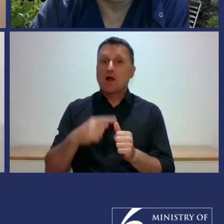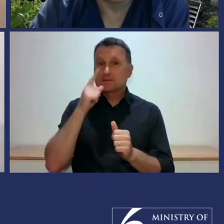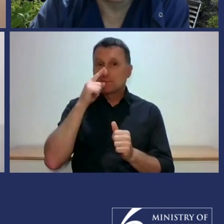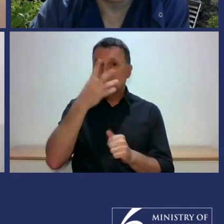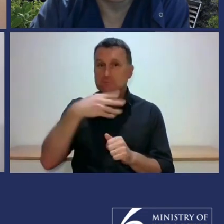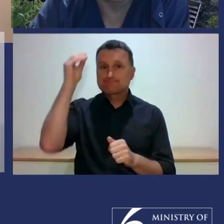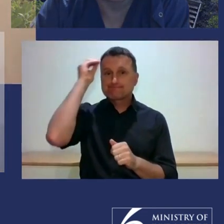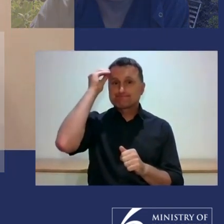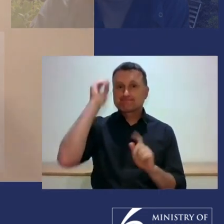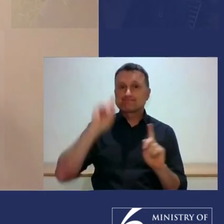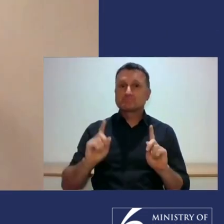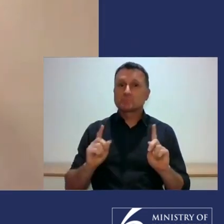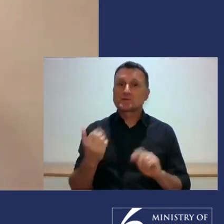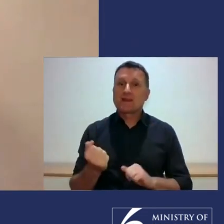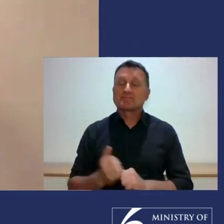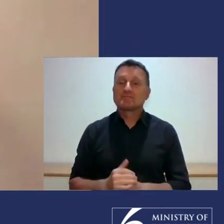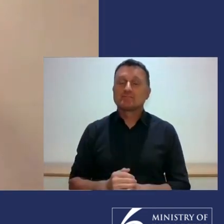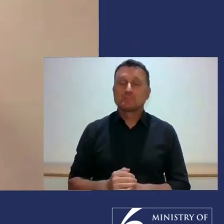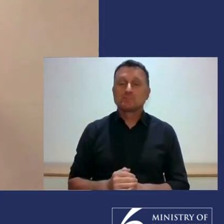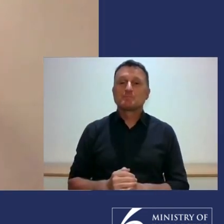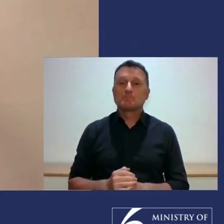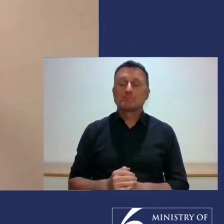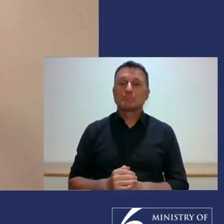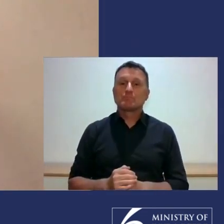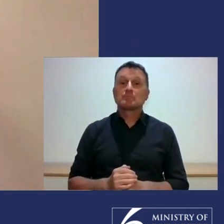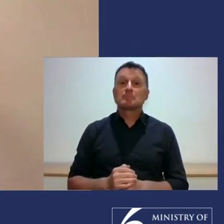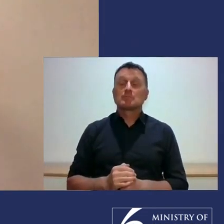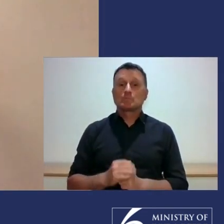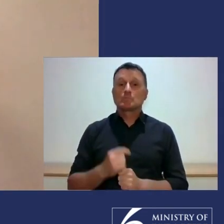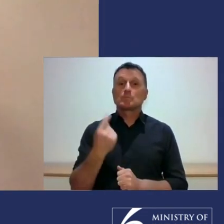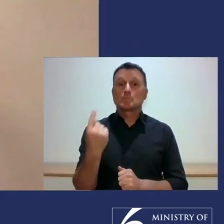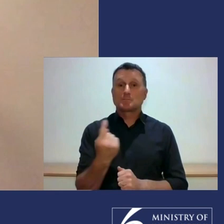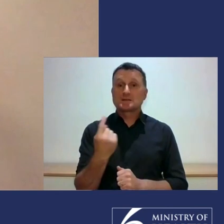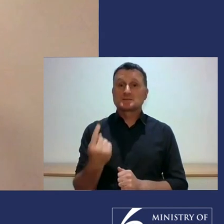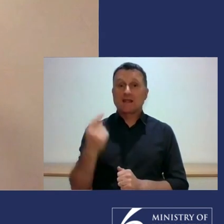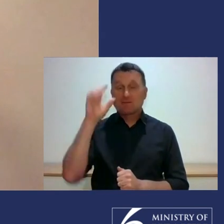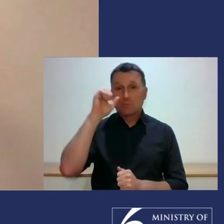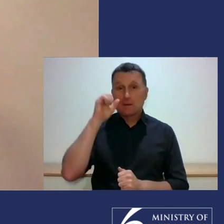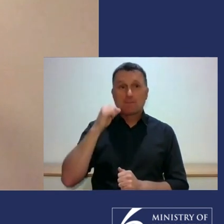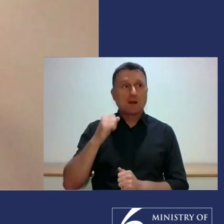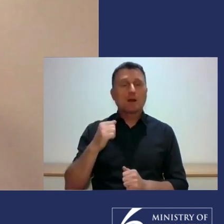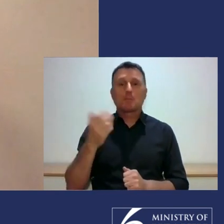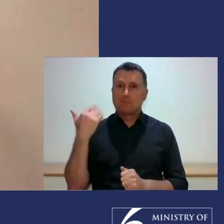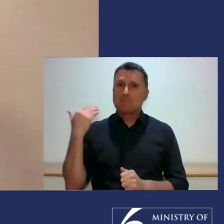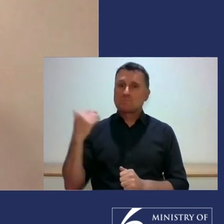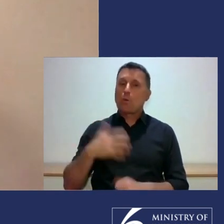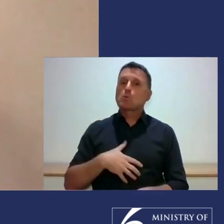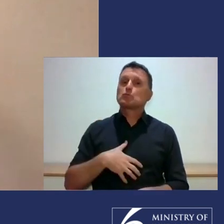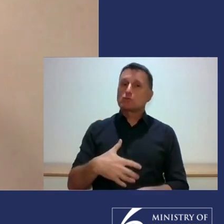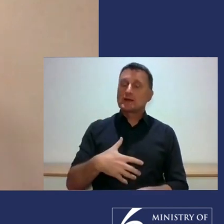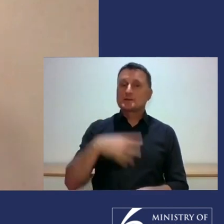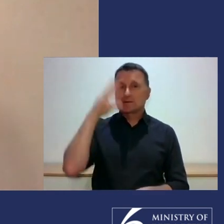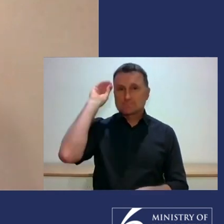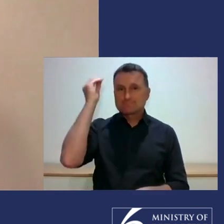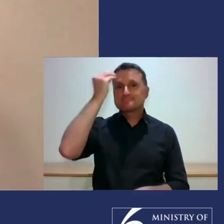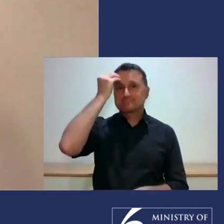kōrero? I remember when I was pregnant like it was yesterday, and I know that every single pregnant person wants